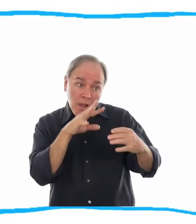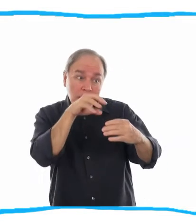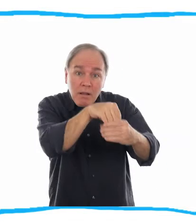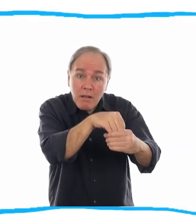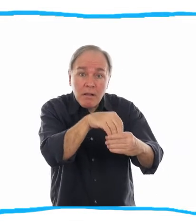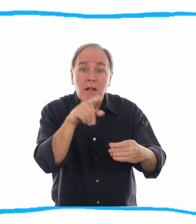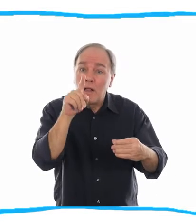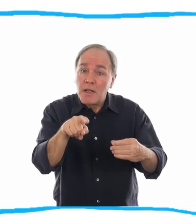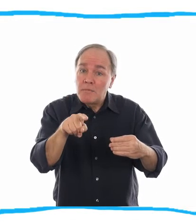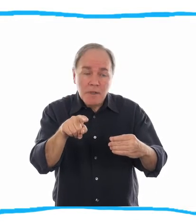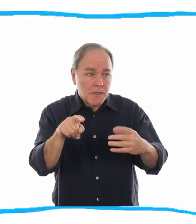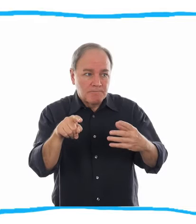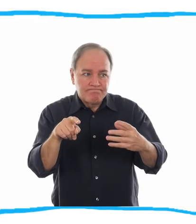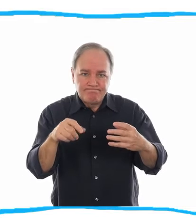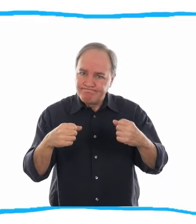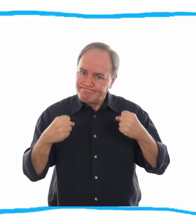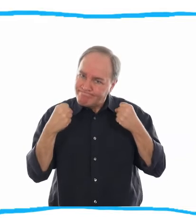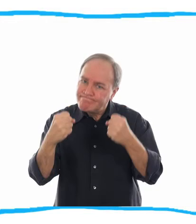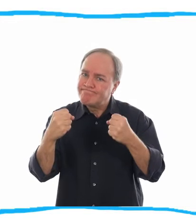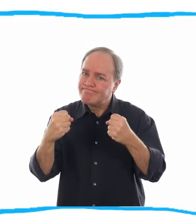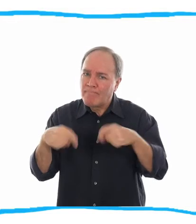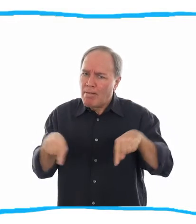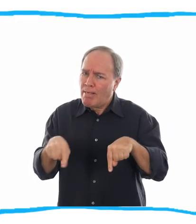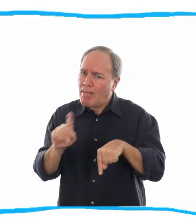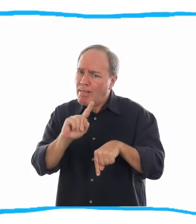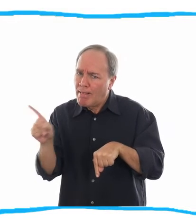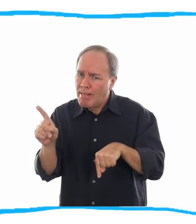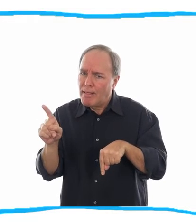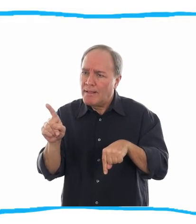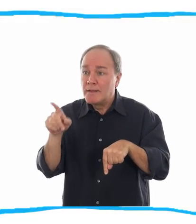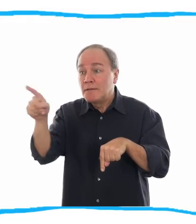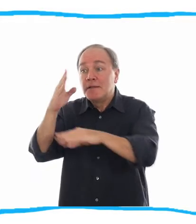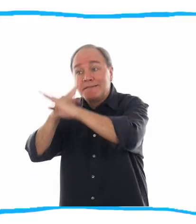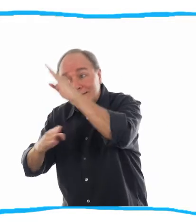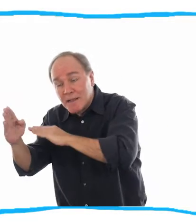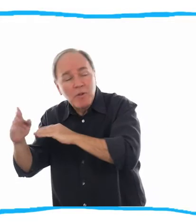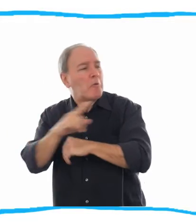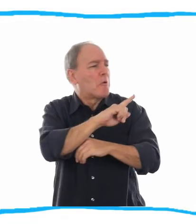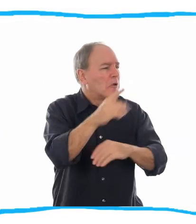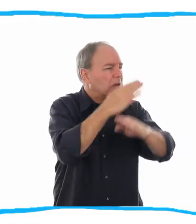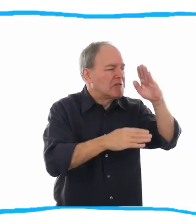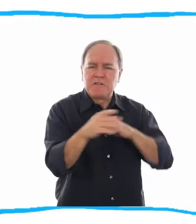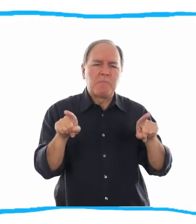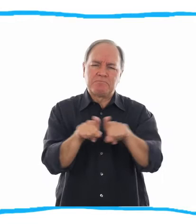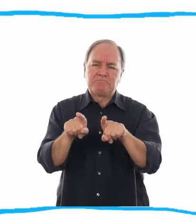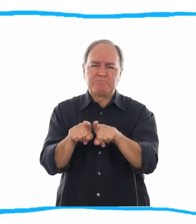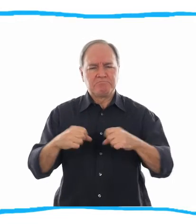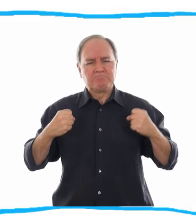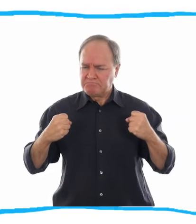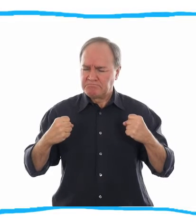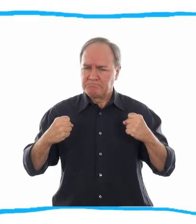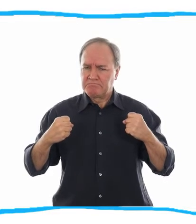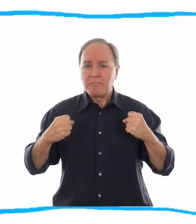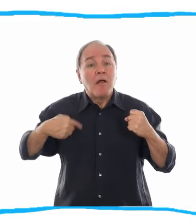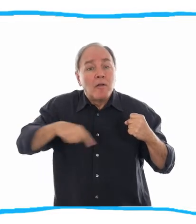brave with other people, people with disability. And people without disabilities.